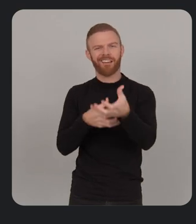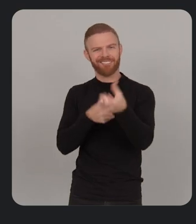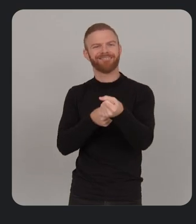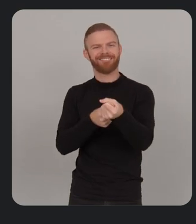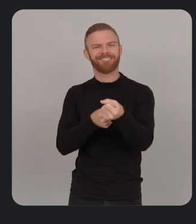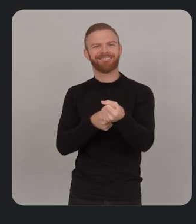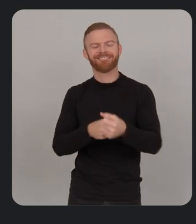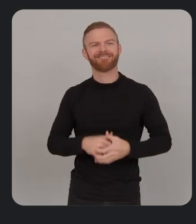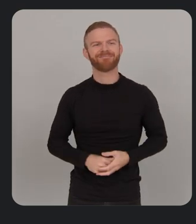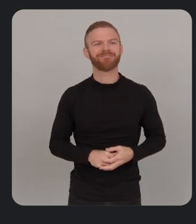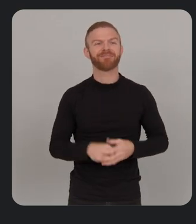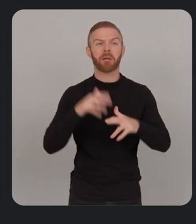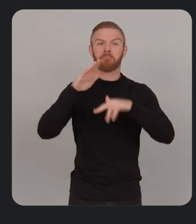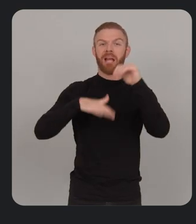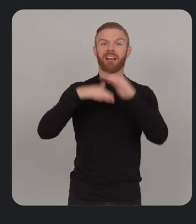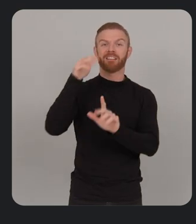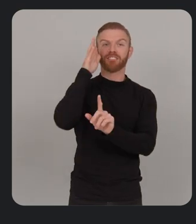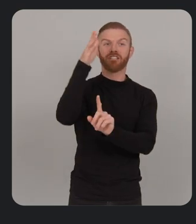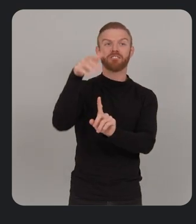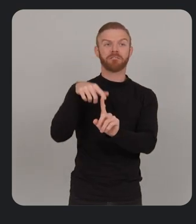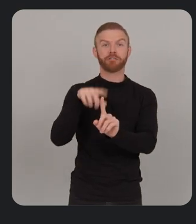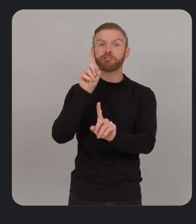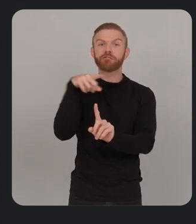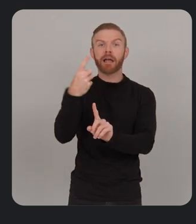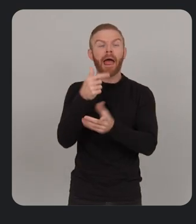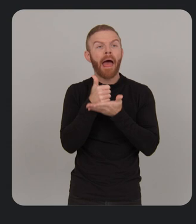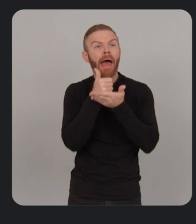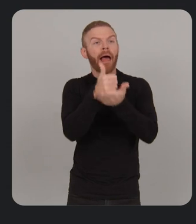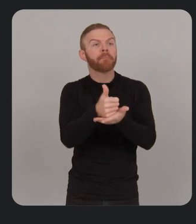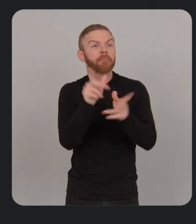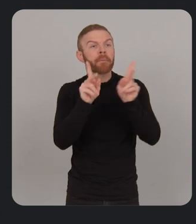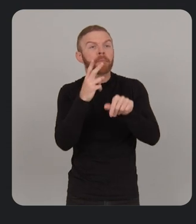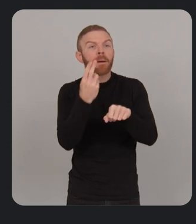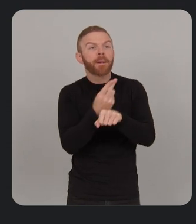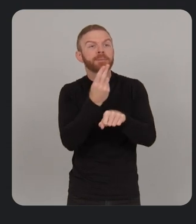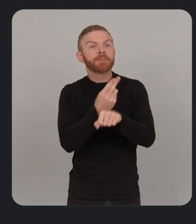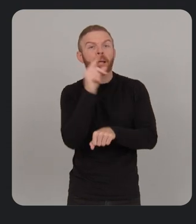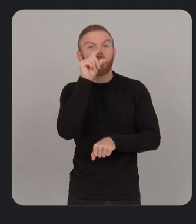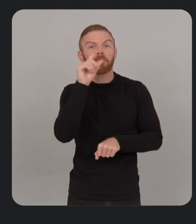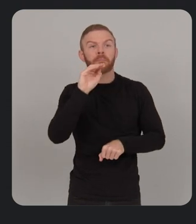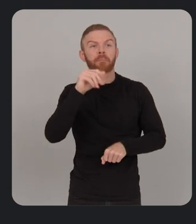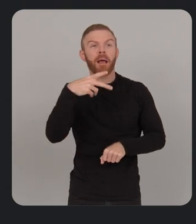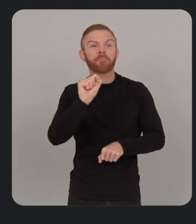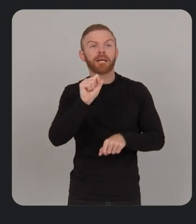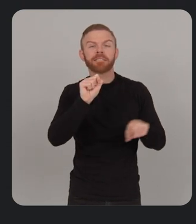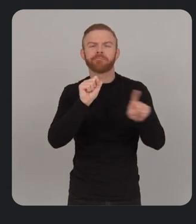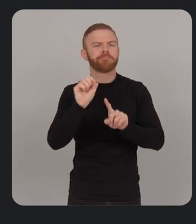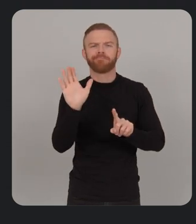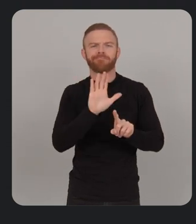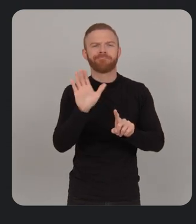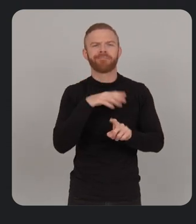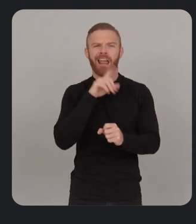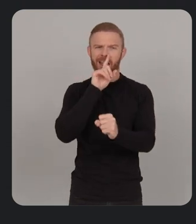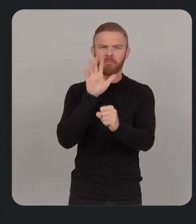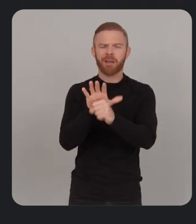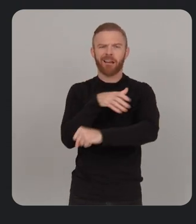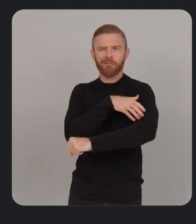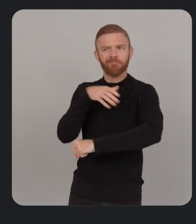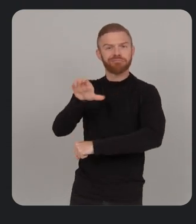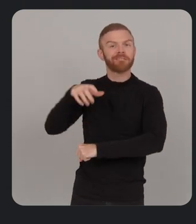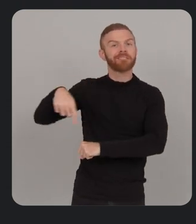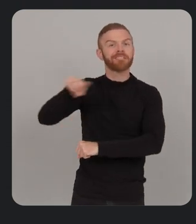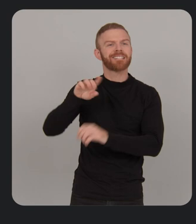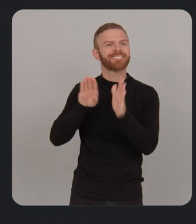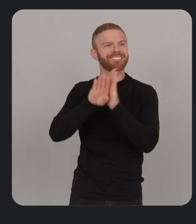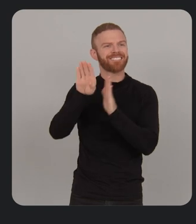confidence. Building the future isn't just about helping people who use Google Maps. We're also committed to